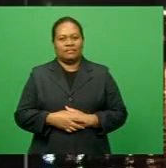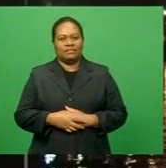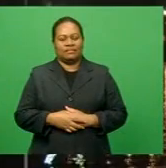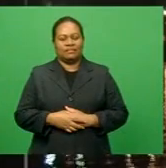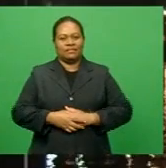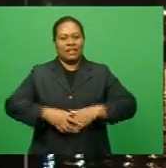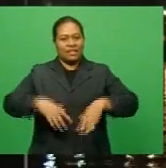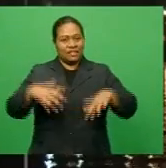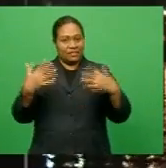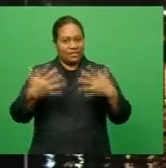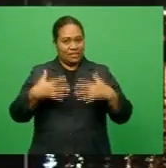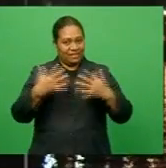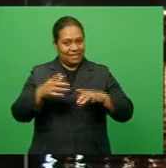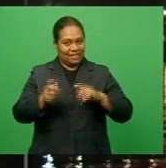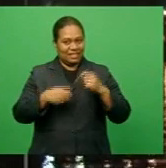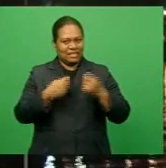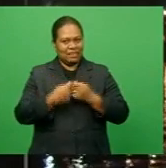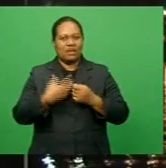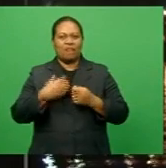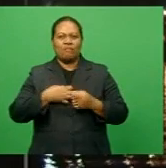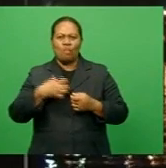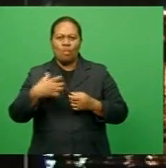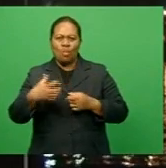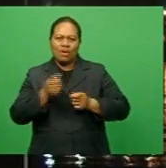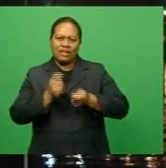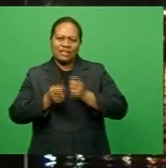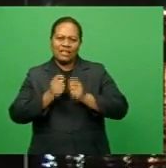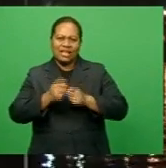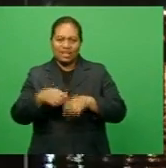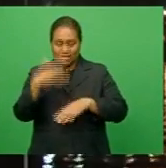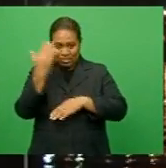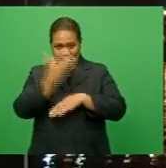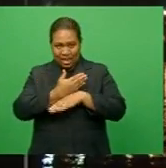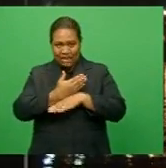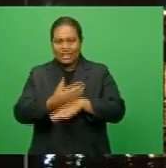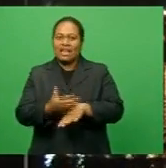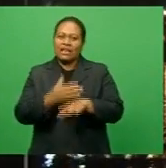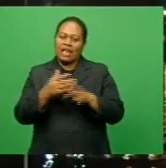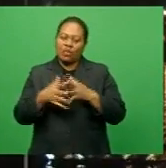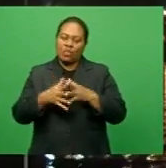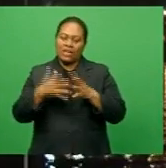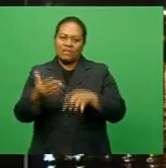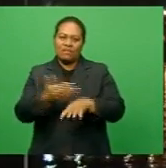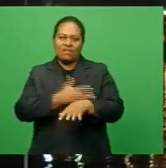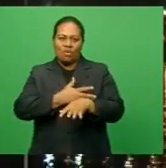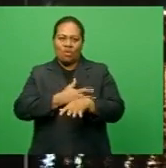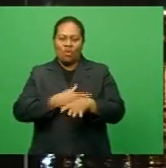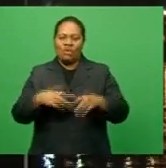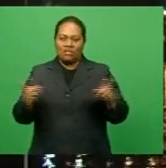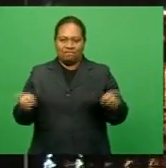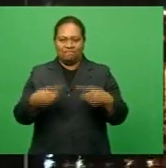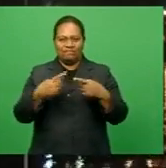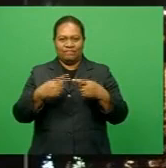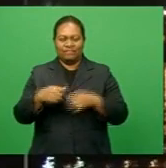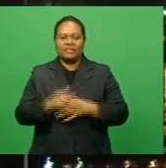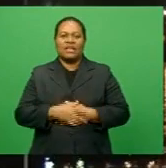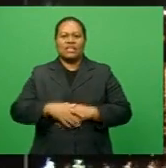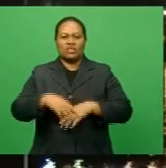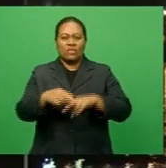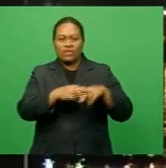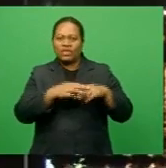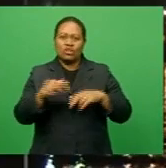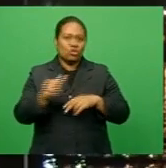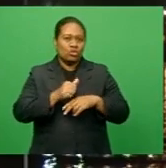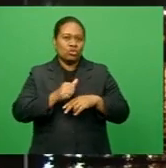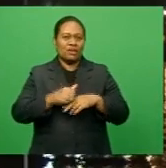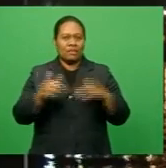The Flying Fijians will have further tests tonight and on Wednesday before round 2 of the Autumn Nations Cup. Fiji was supposed to play France this morning,